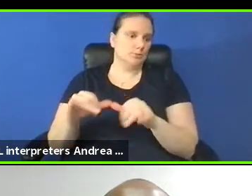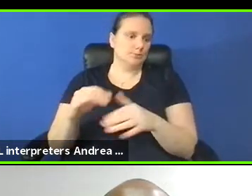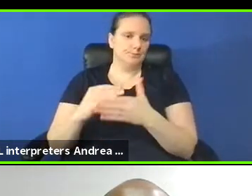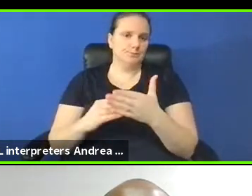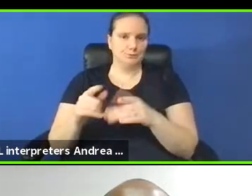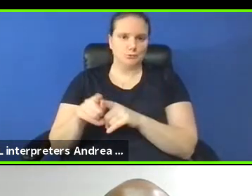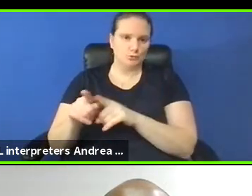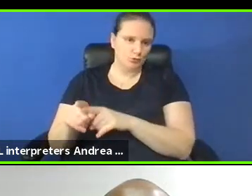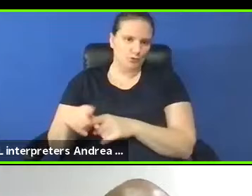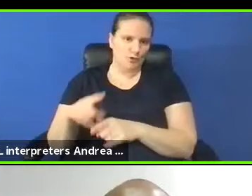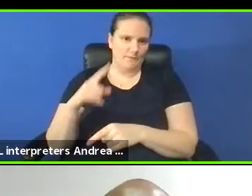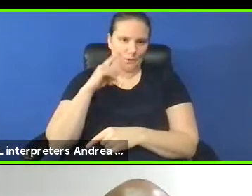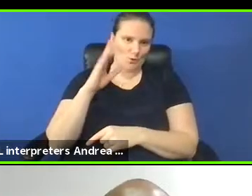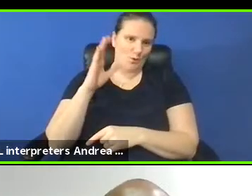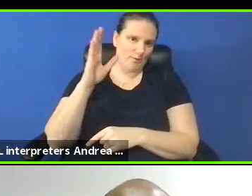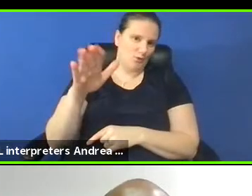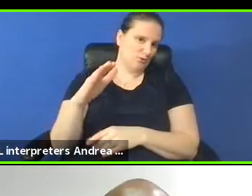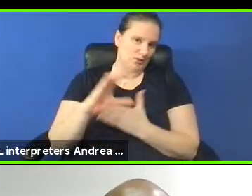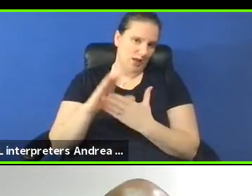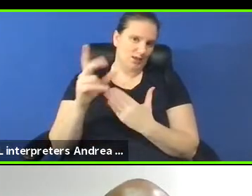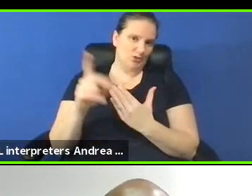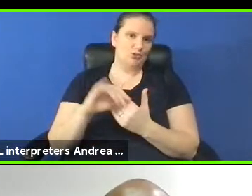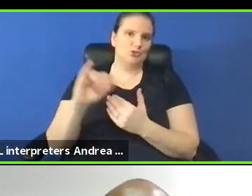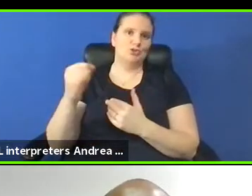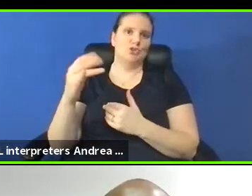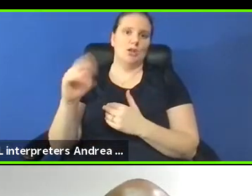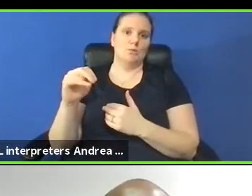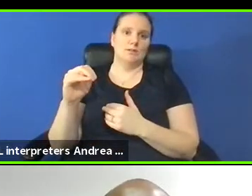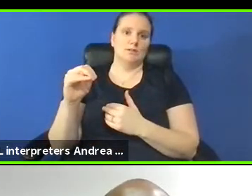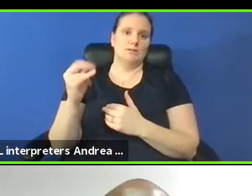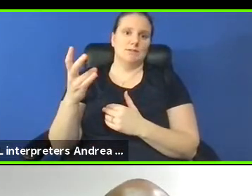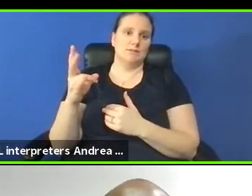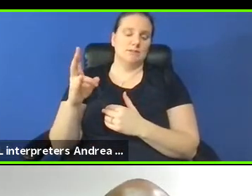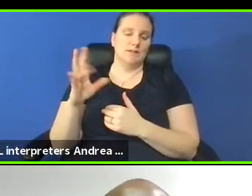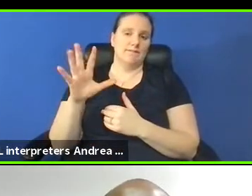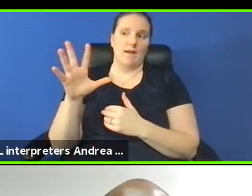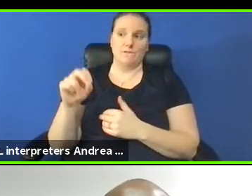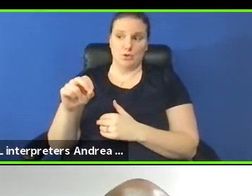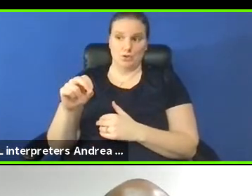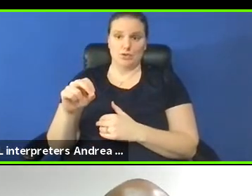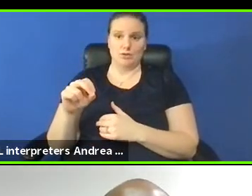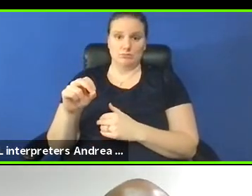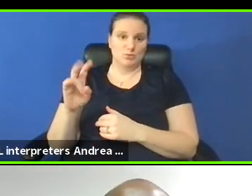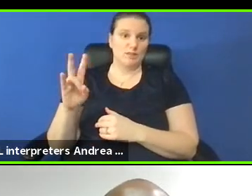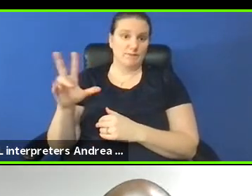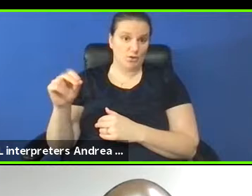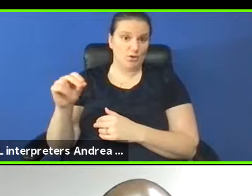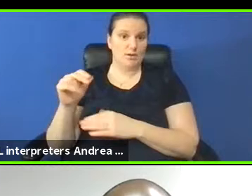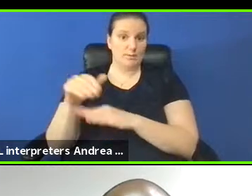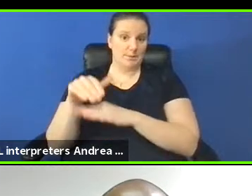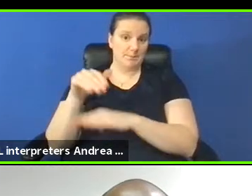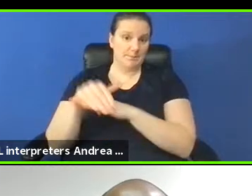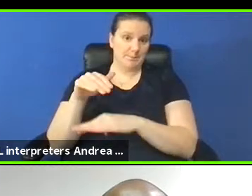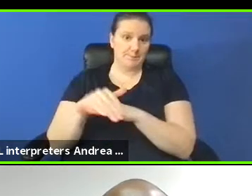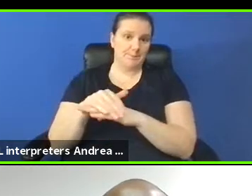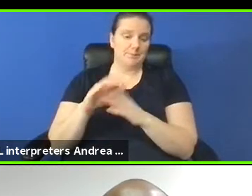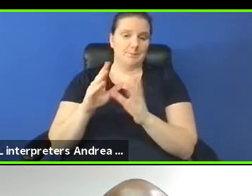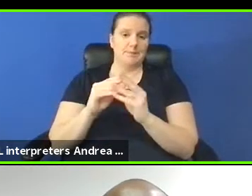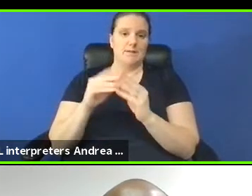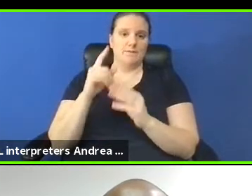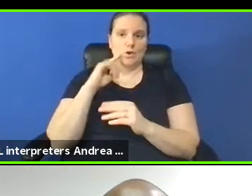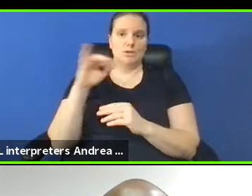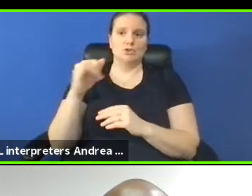Also, for your future calendar, January 17th, 5:30 to 7:30 p.m. is our meeting